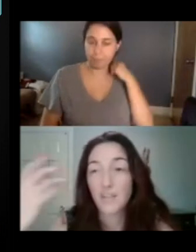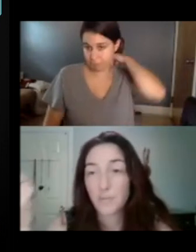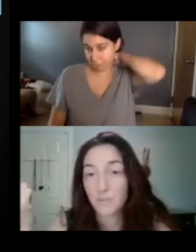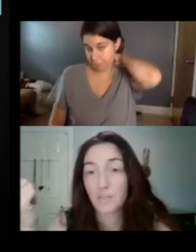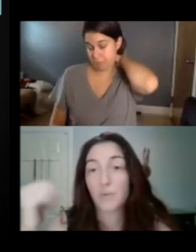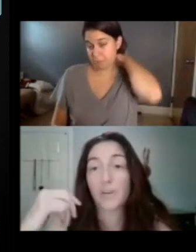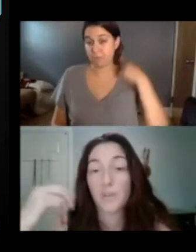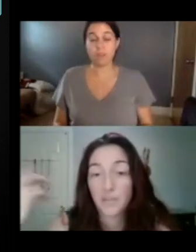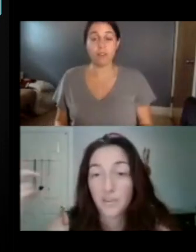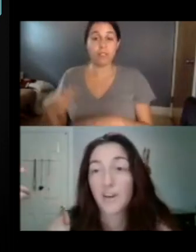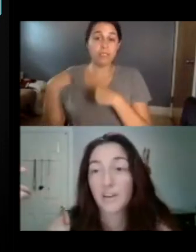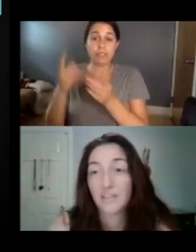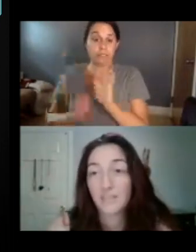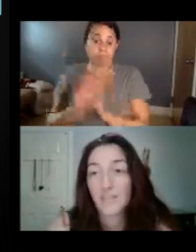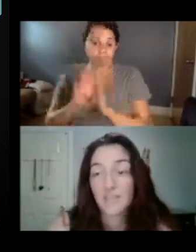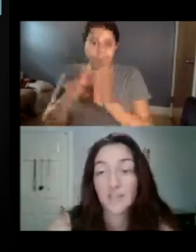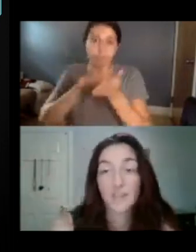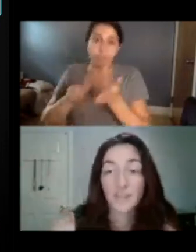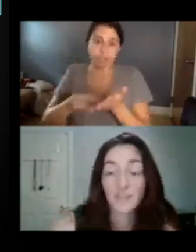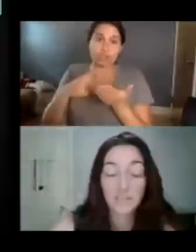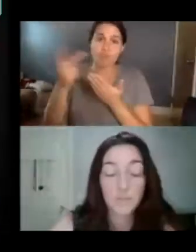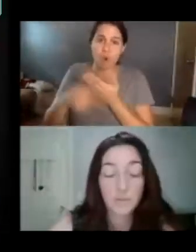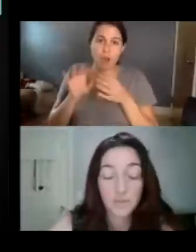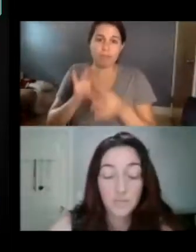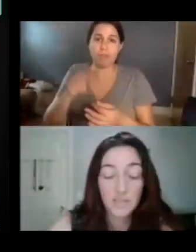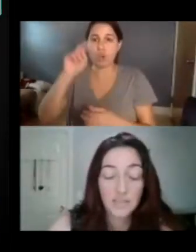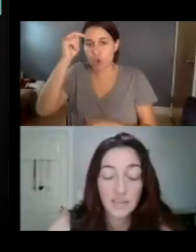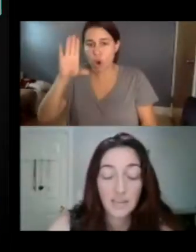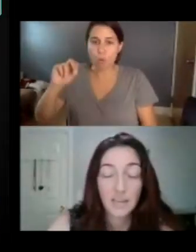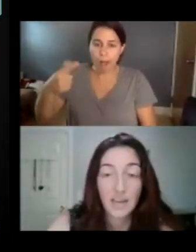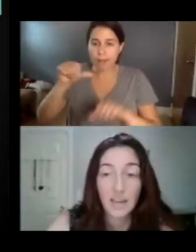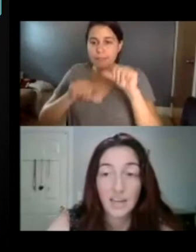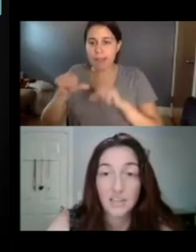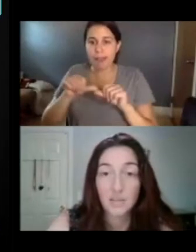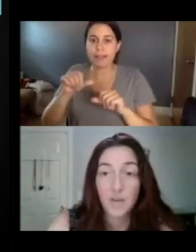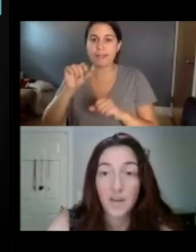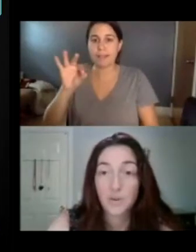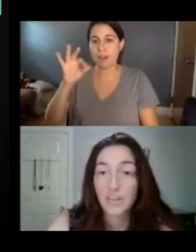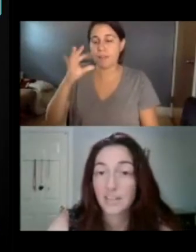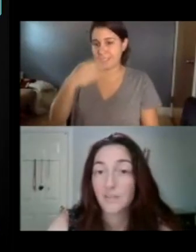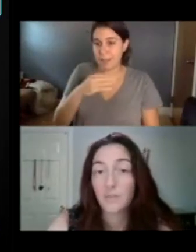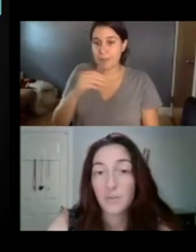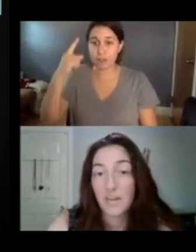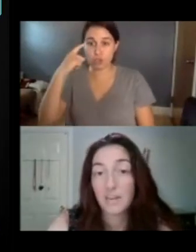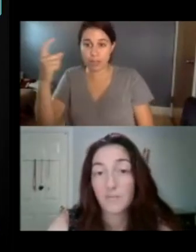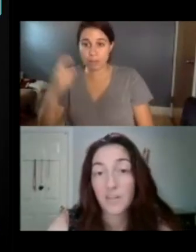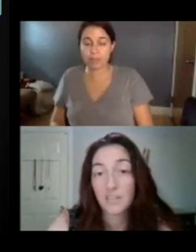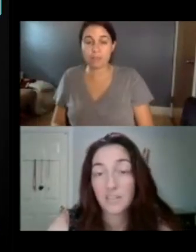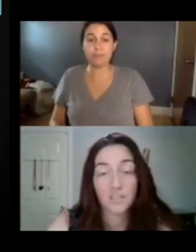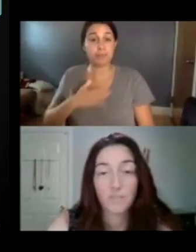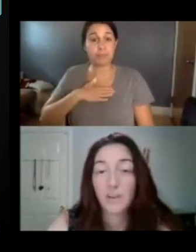really developed a research program on the neurocognitive science of sleep and dreams. And my work has kind of three